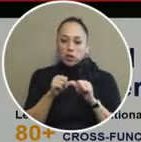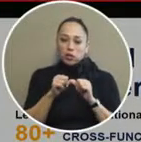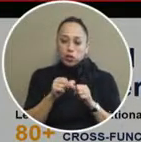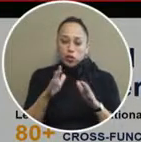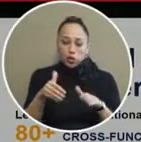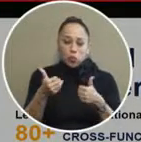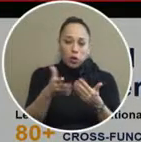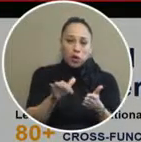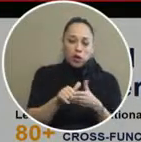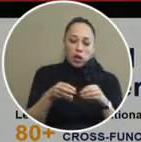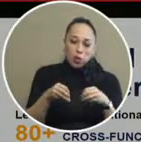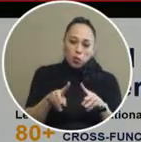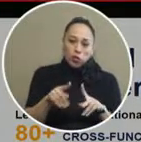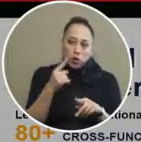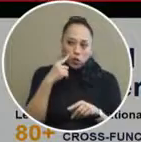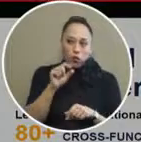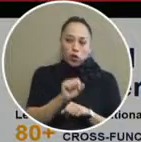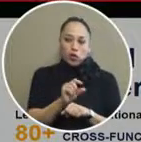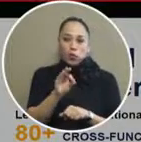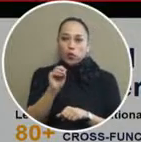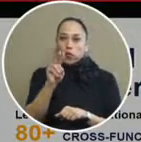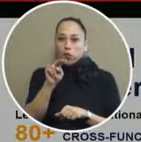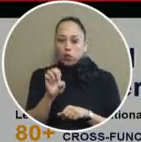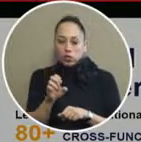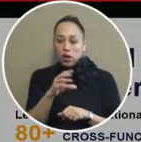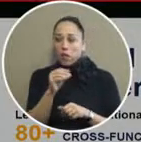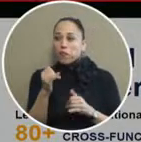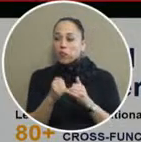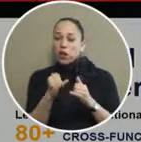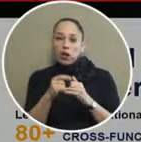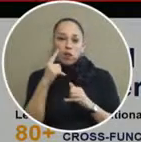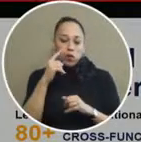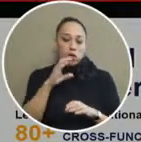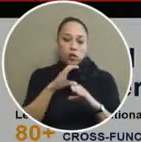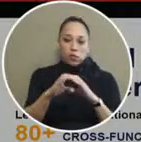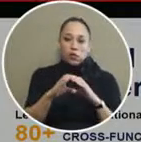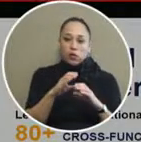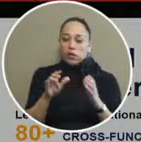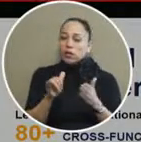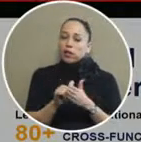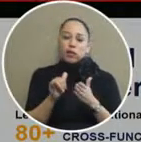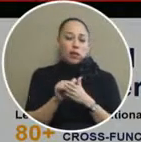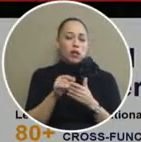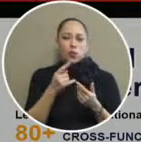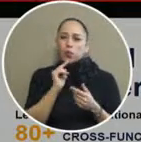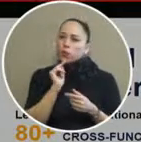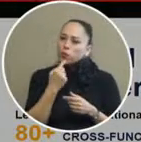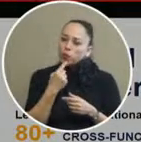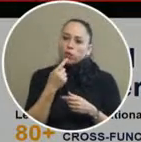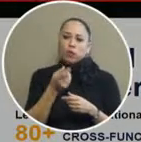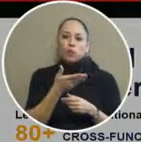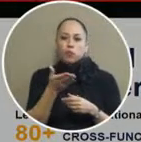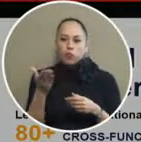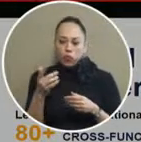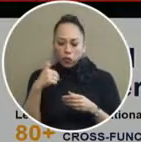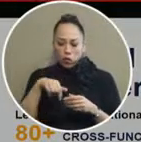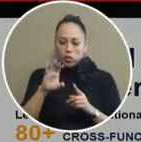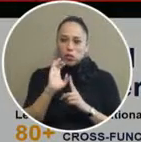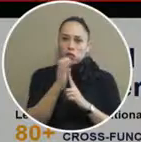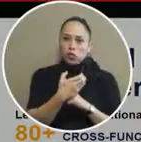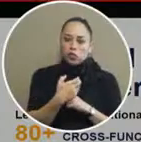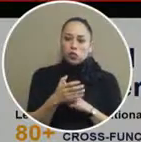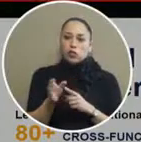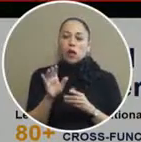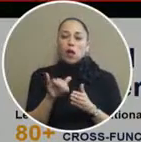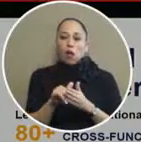provide that opportunity for our workforce. And then lastly, from a communication standpoint, because that's absolutely a critical component of our leadership culture, is